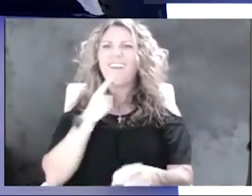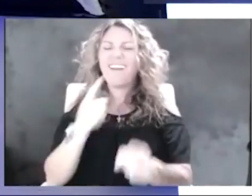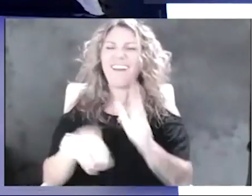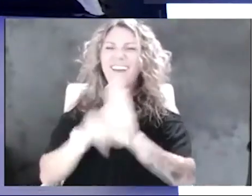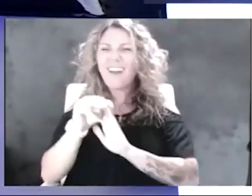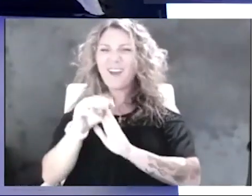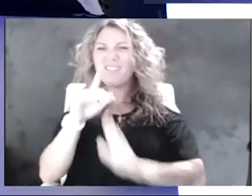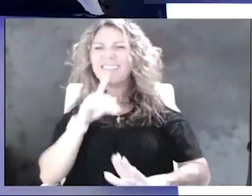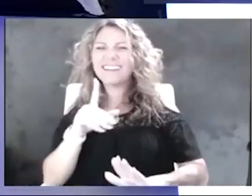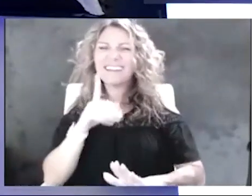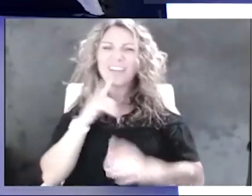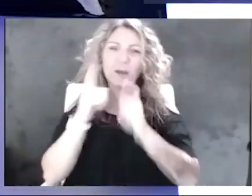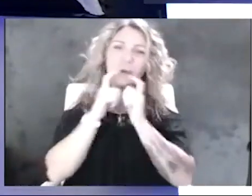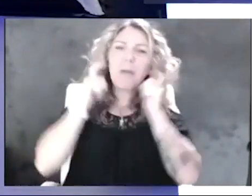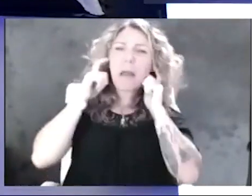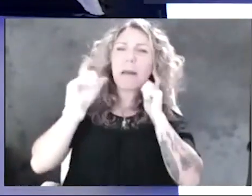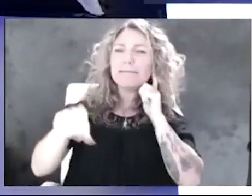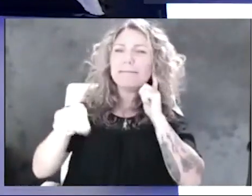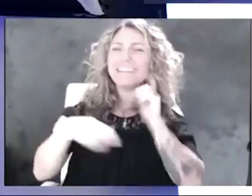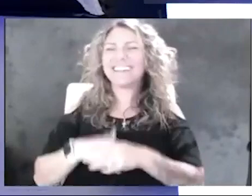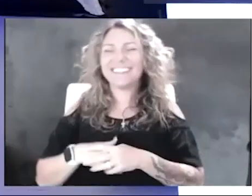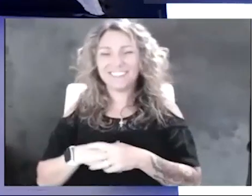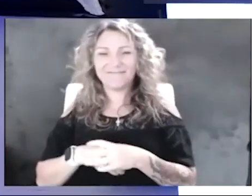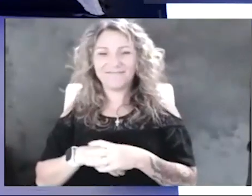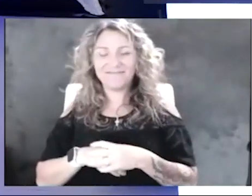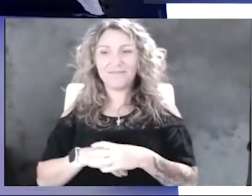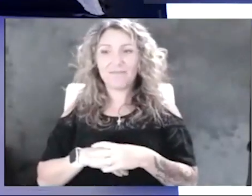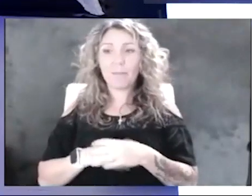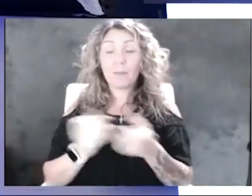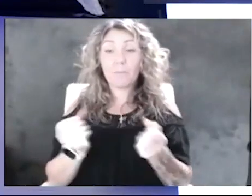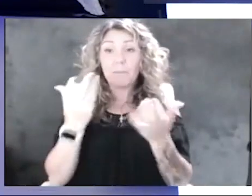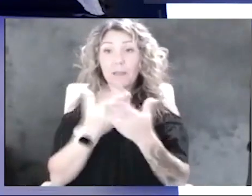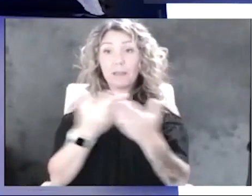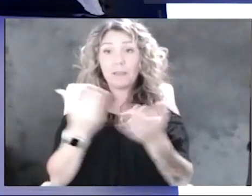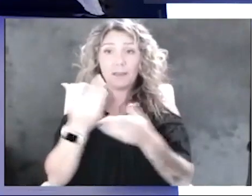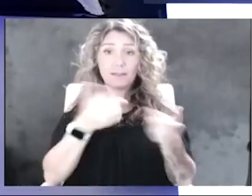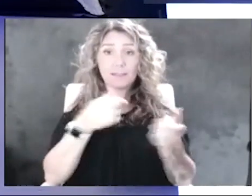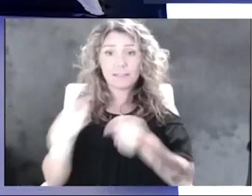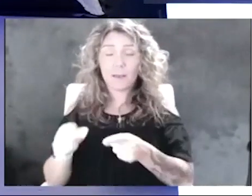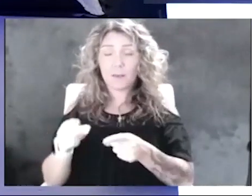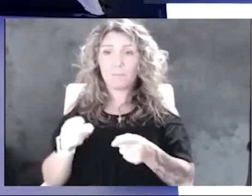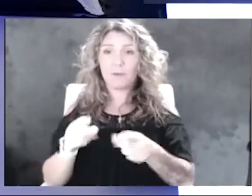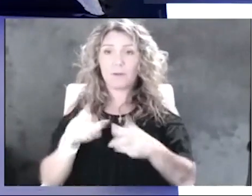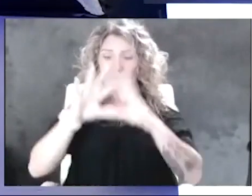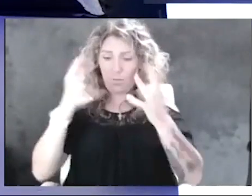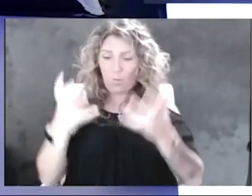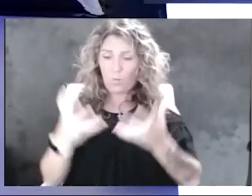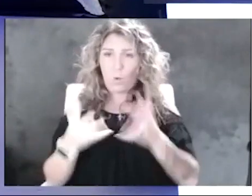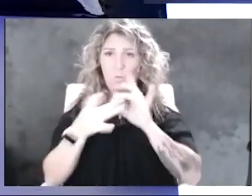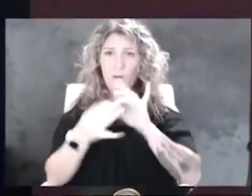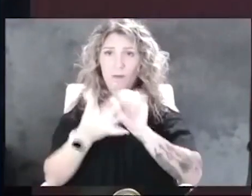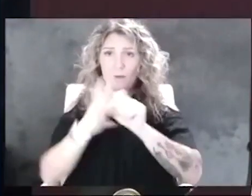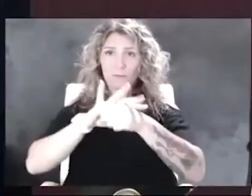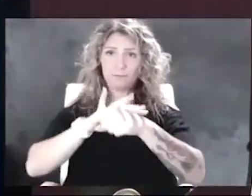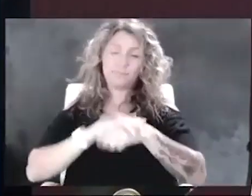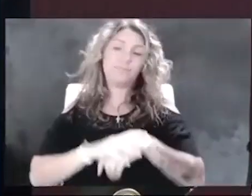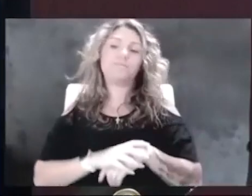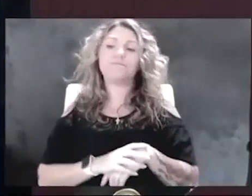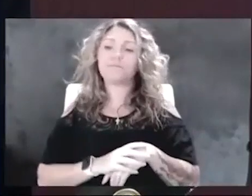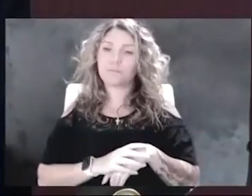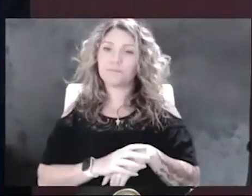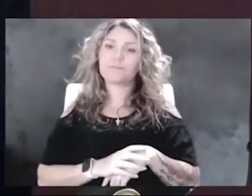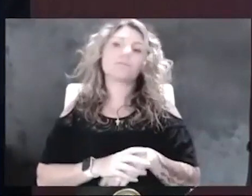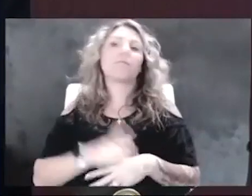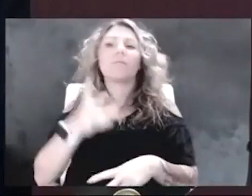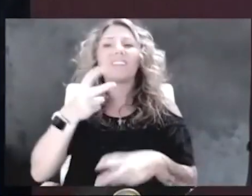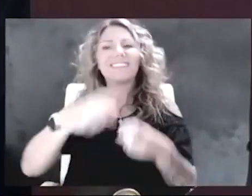right. I think there are a lot of things going on in the world of COVID right now, and it's been a difficult time. I